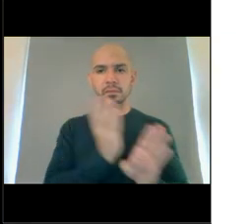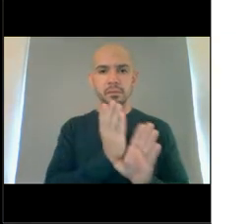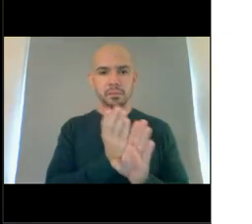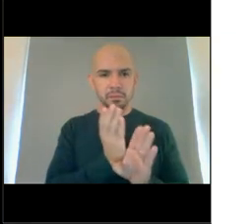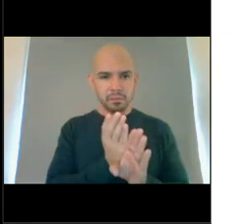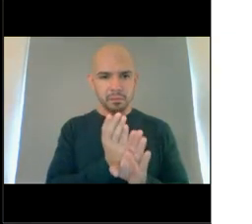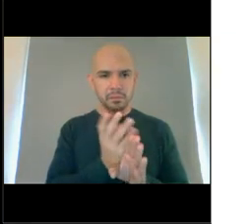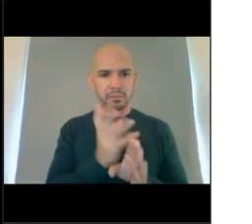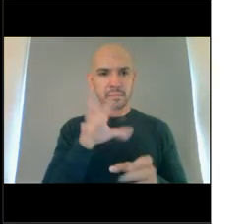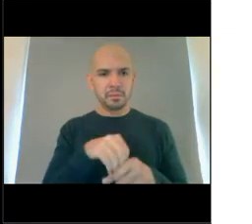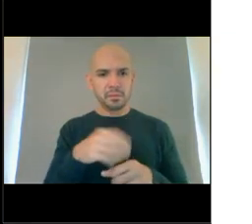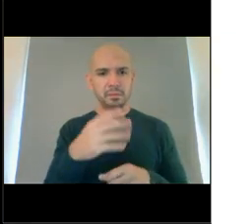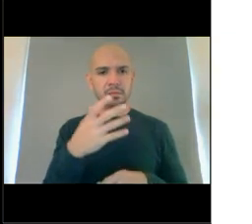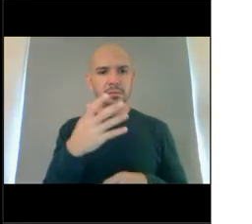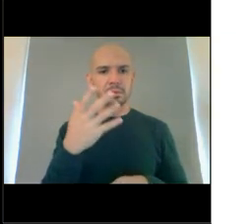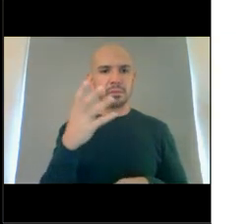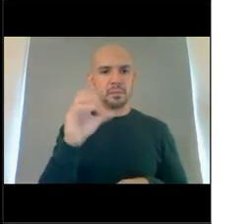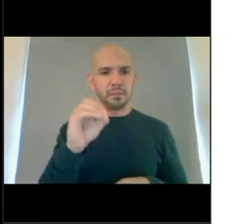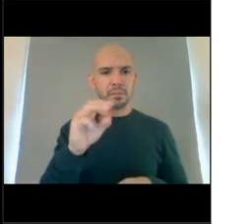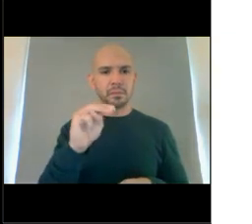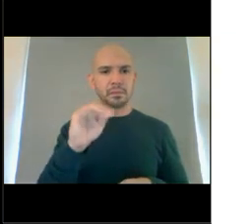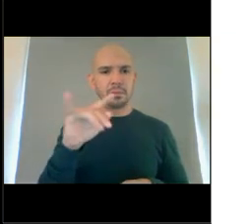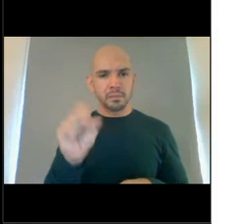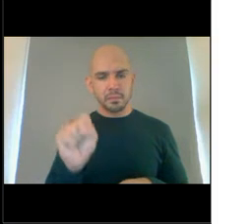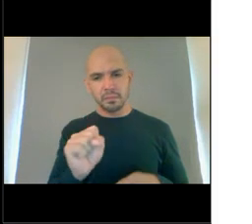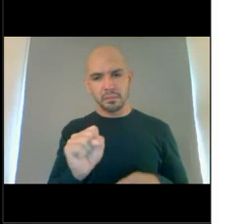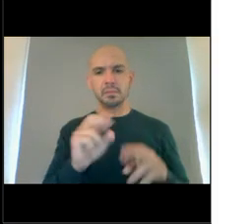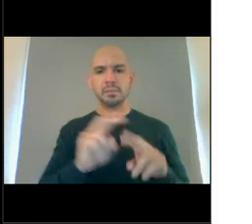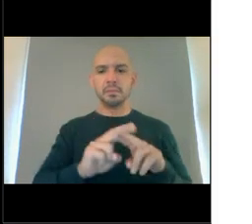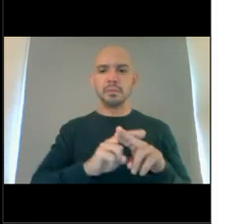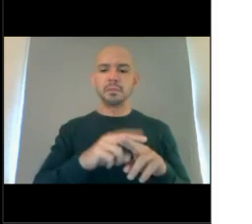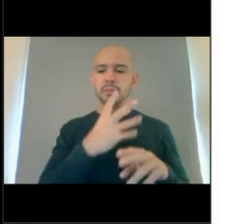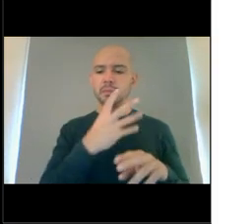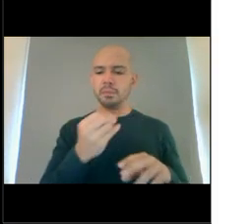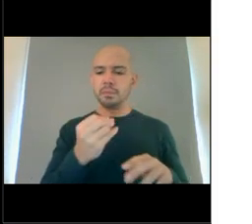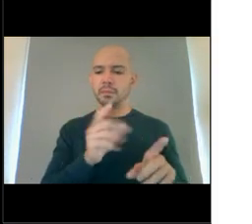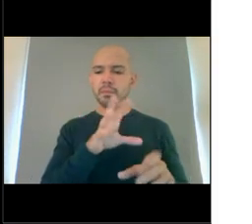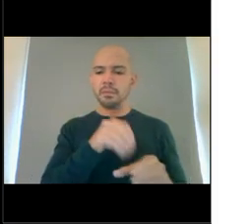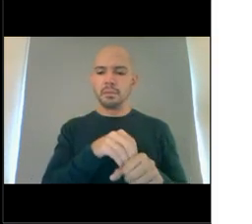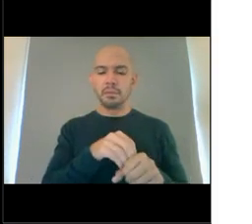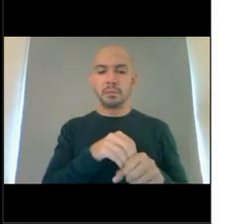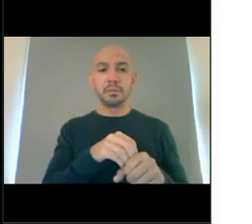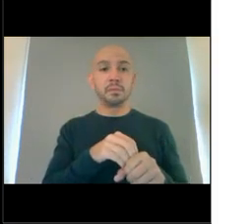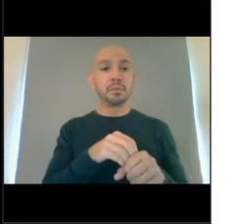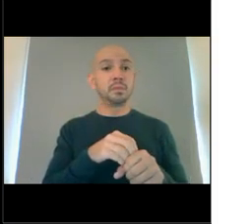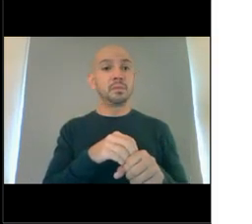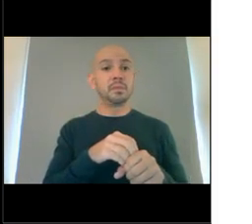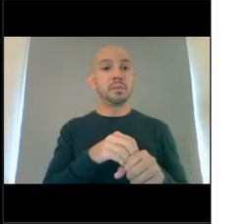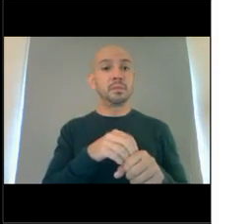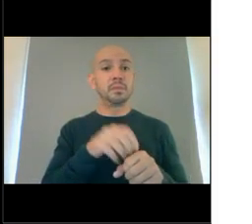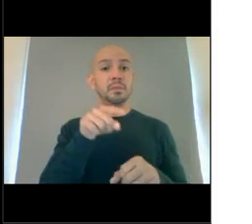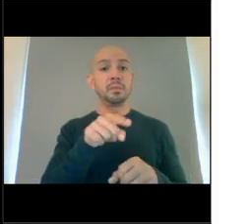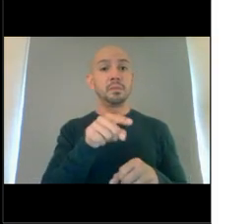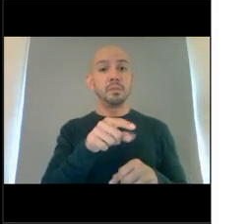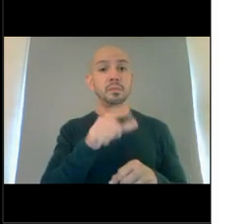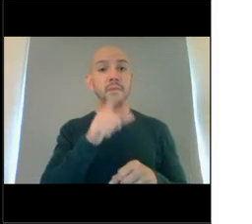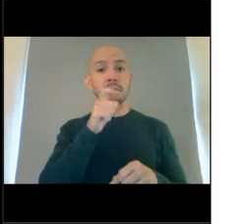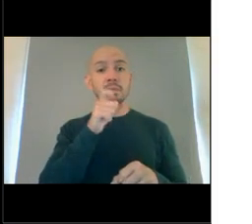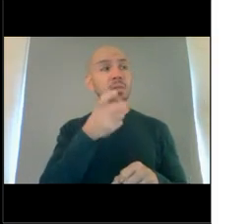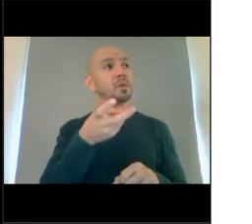lanes 261 uh vehicle replace vehicles that are being replaced with zero mission buses it's converting all of the